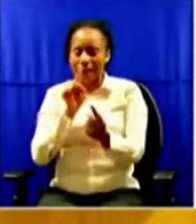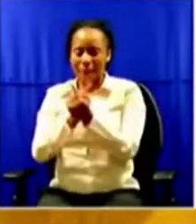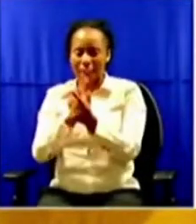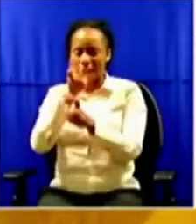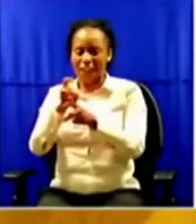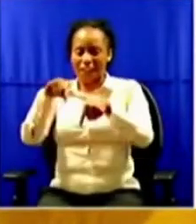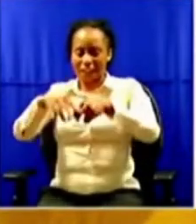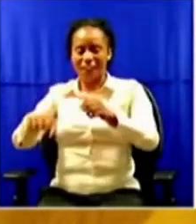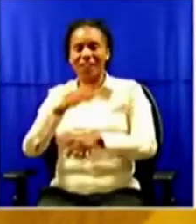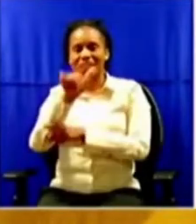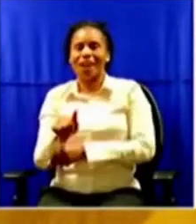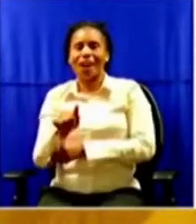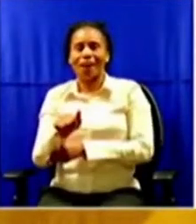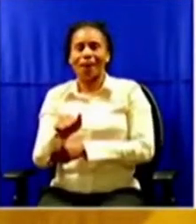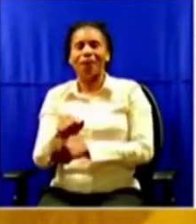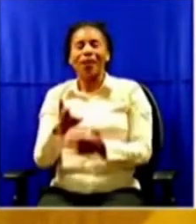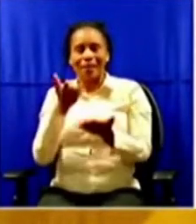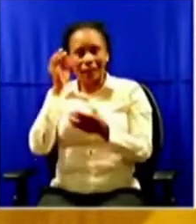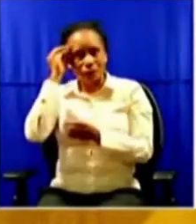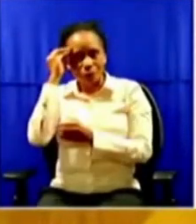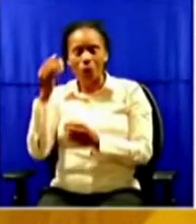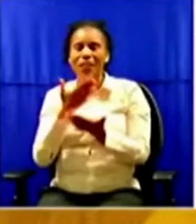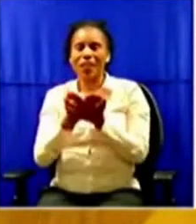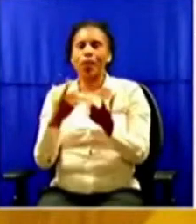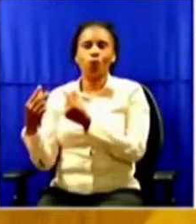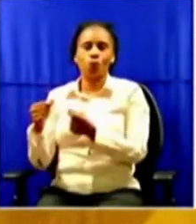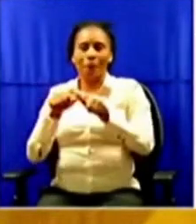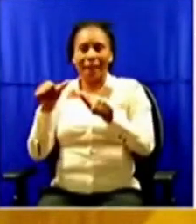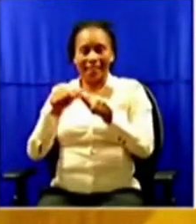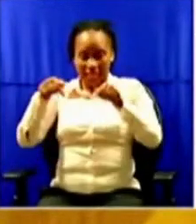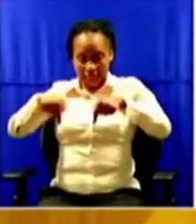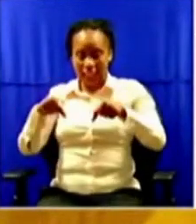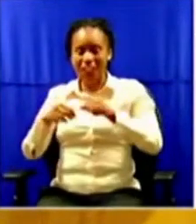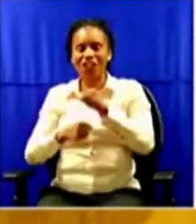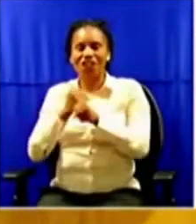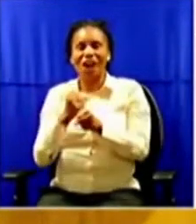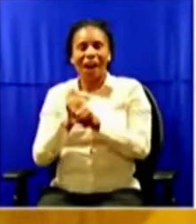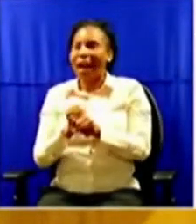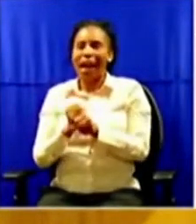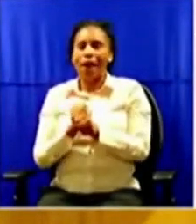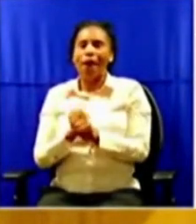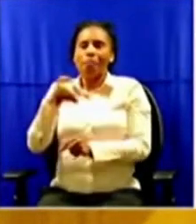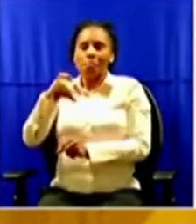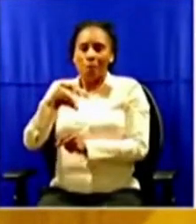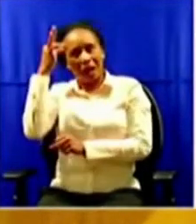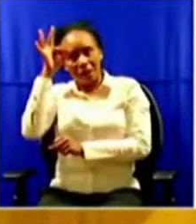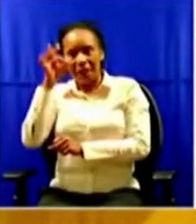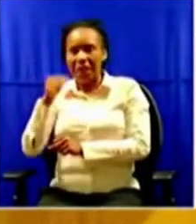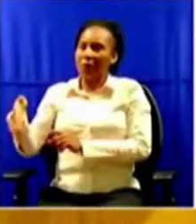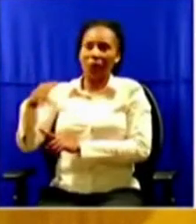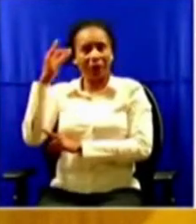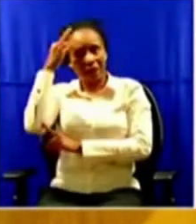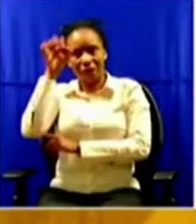future can be much better despite this government. That is the wellspring, the sense of possibility of